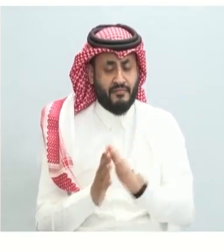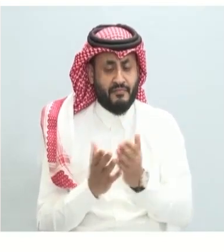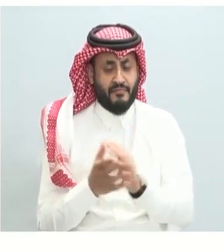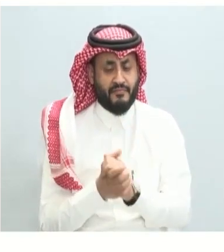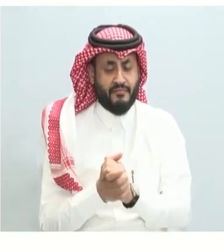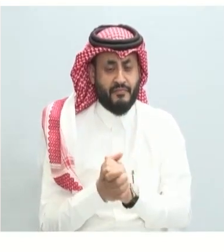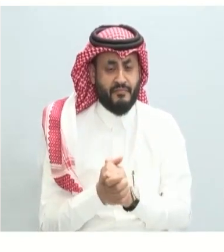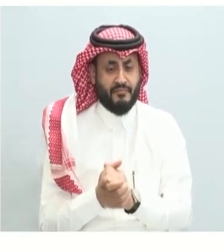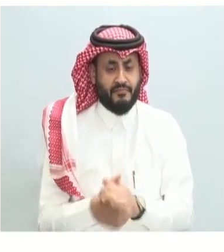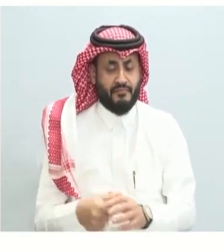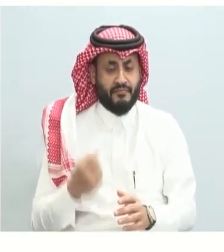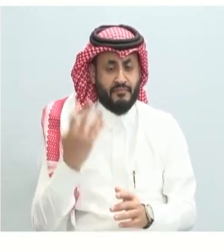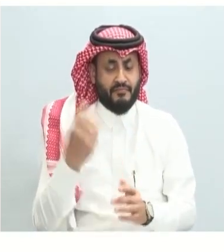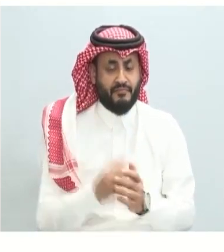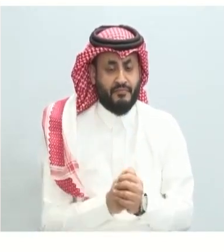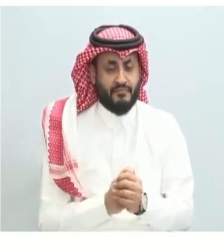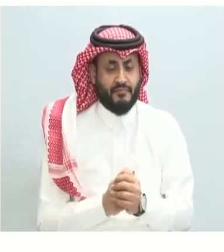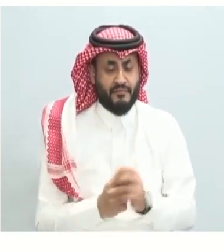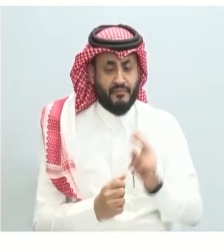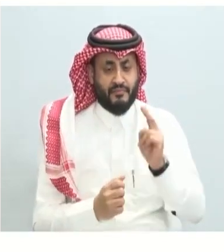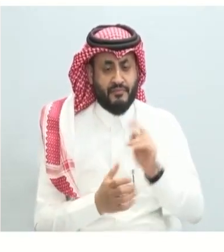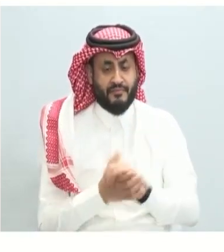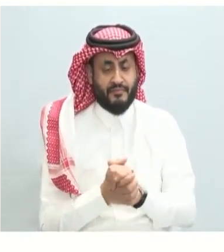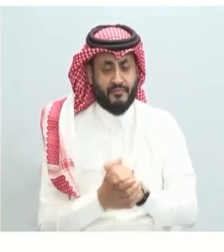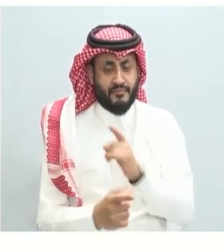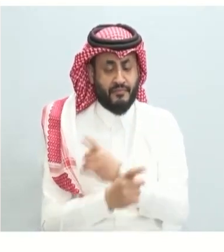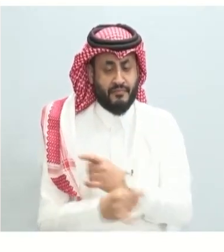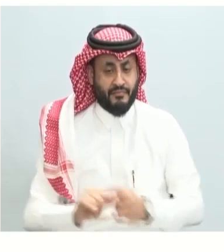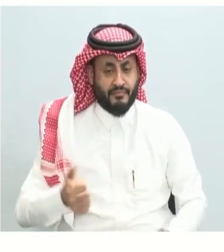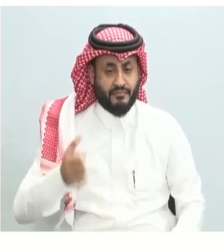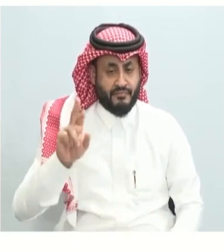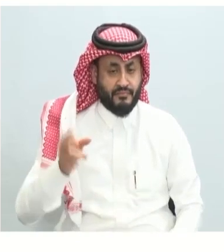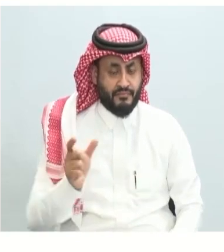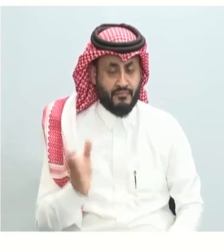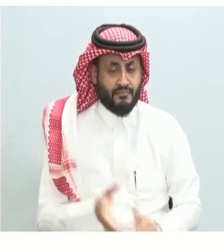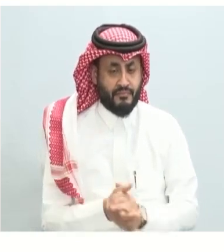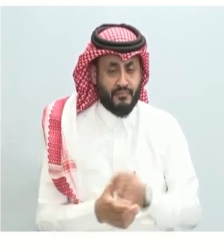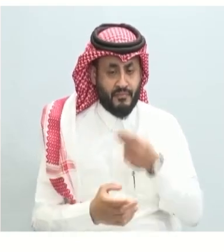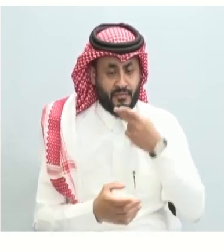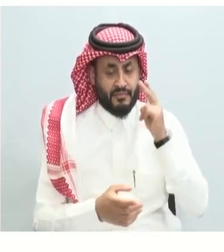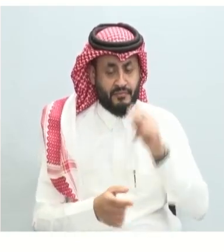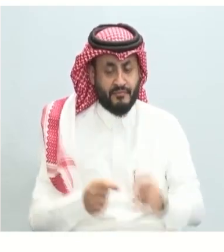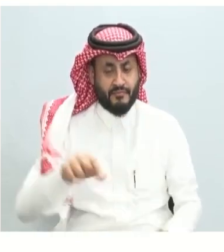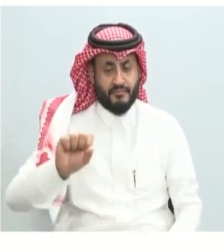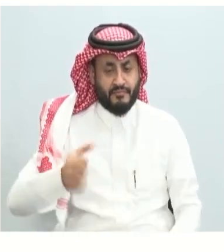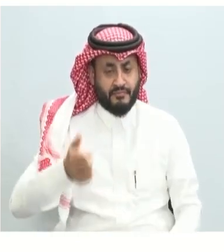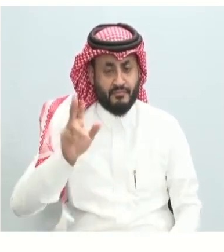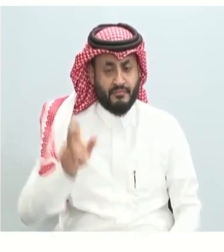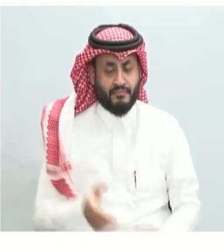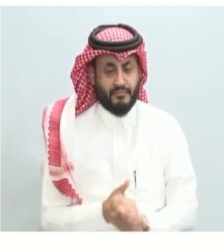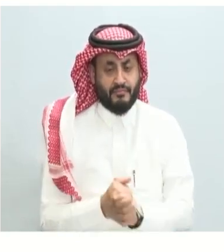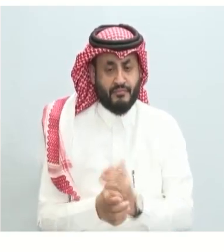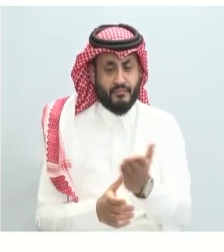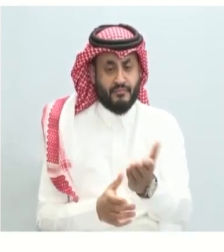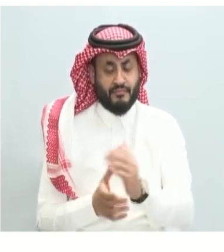page 24. This lesson will be presented by me, teacher Mazen Harbi, and the sign language by